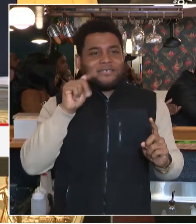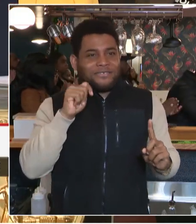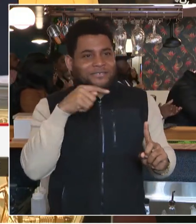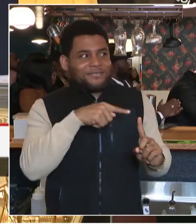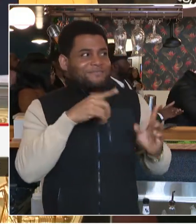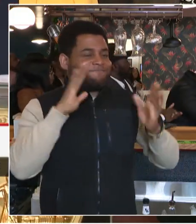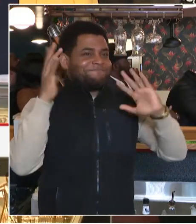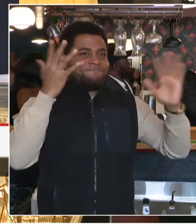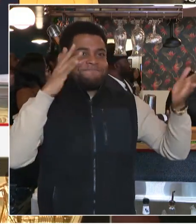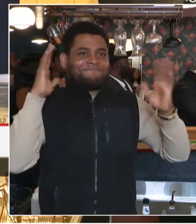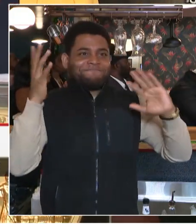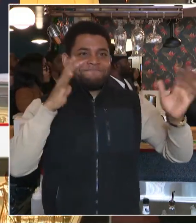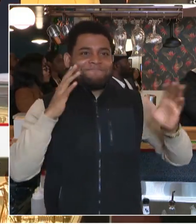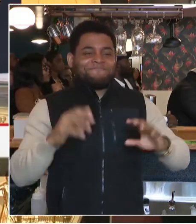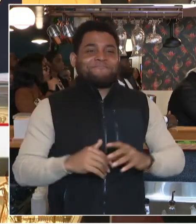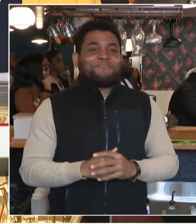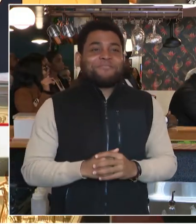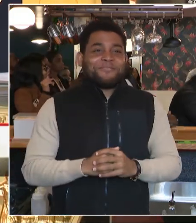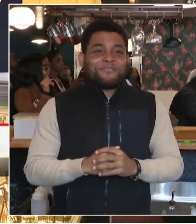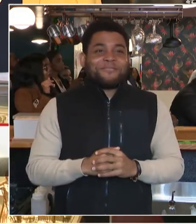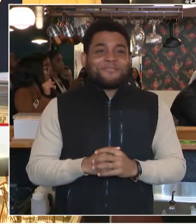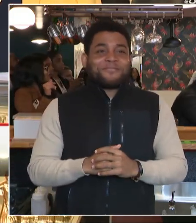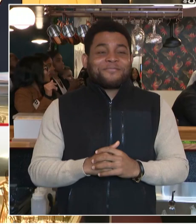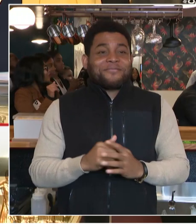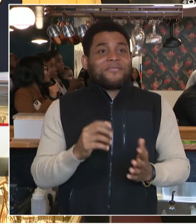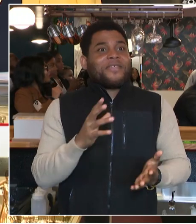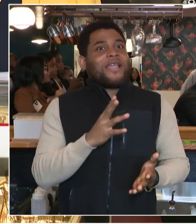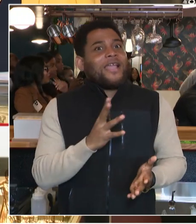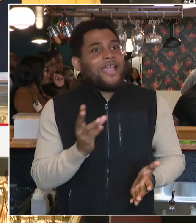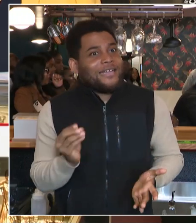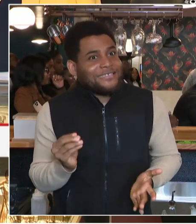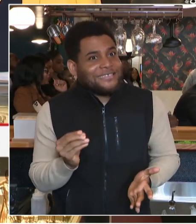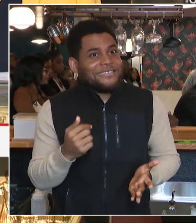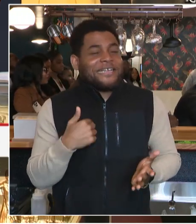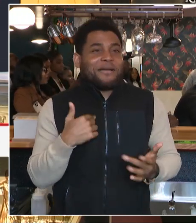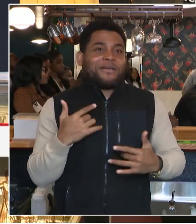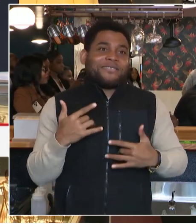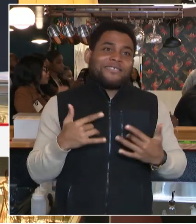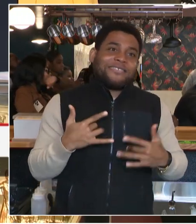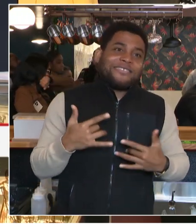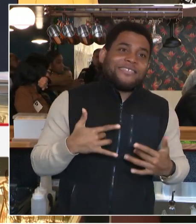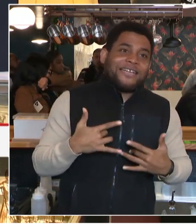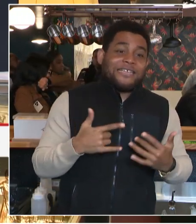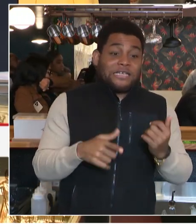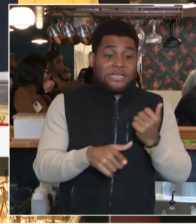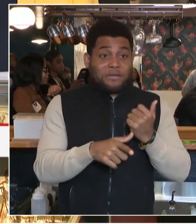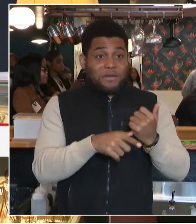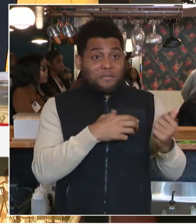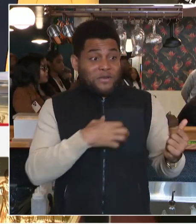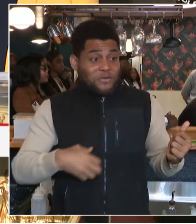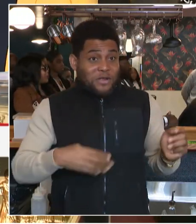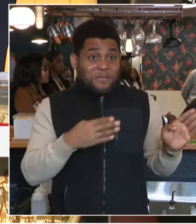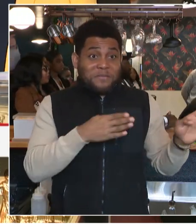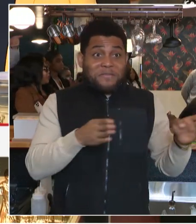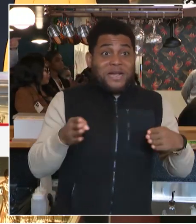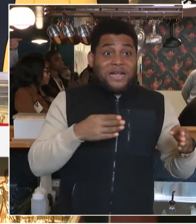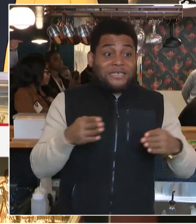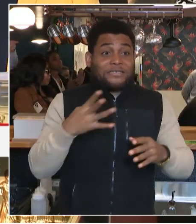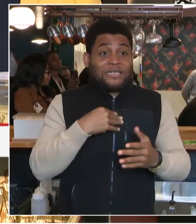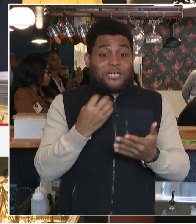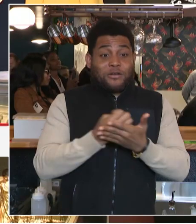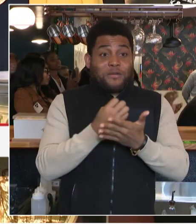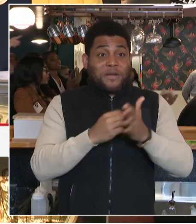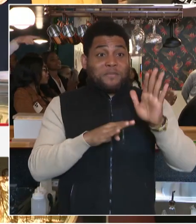And I'm very pleased that DMPED and the team led by Sabangale Cook,